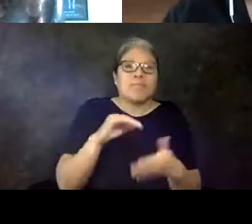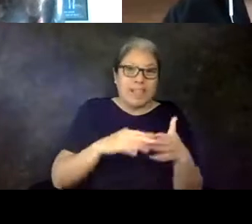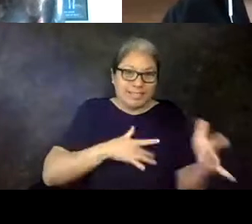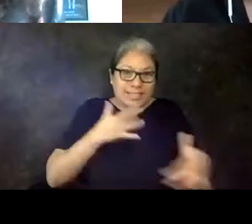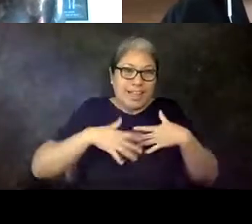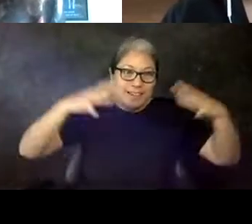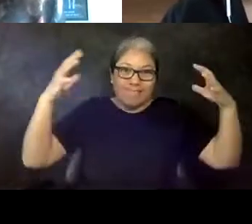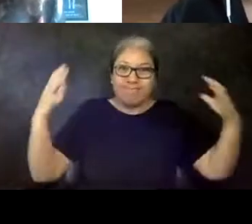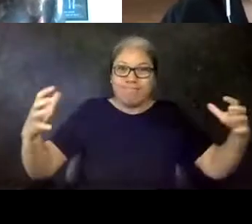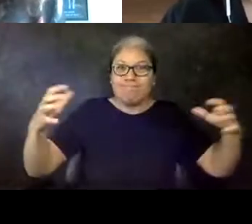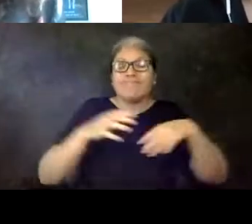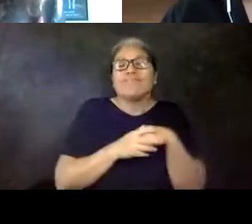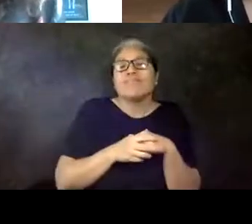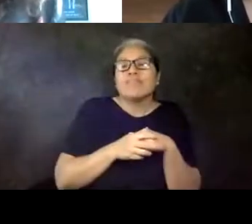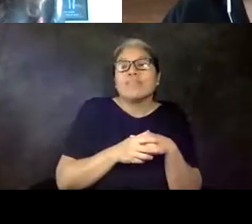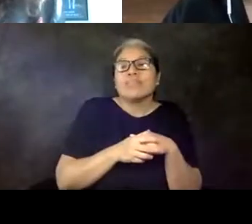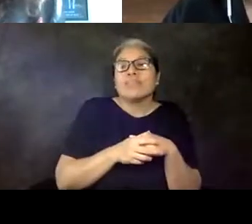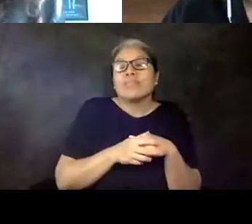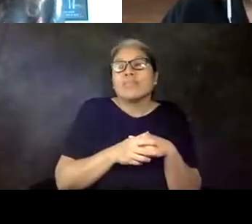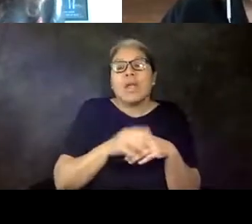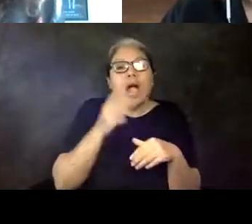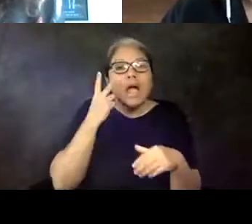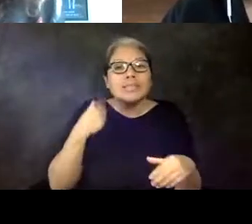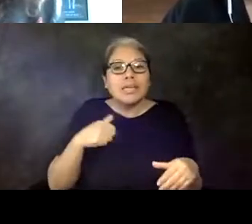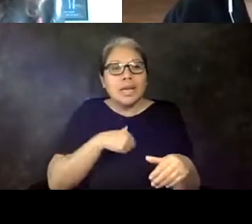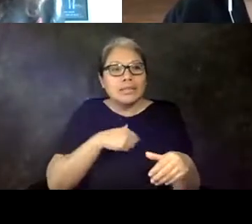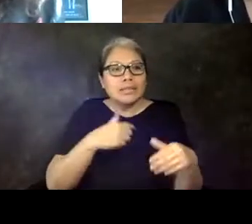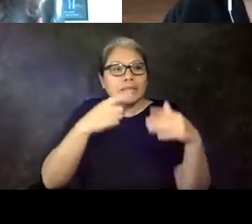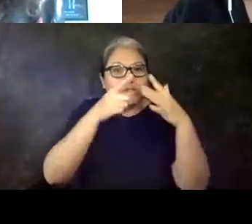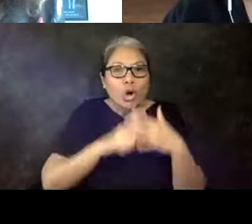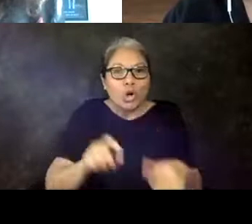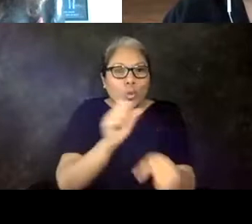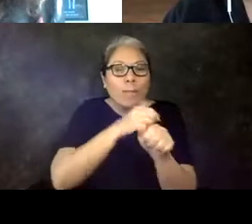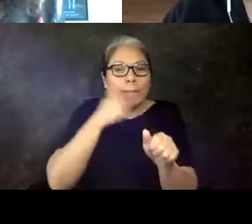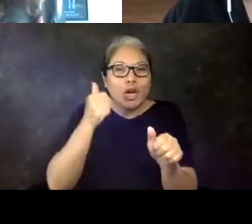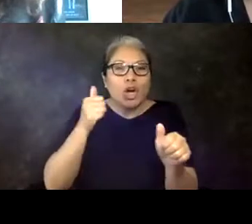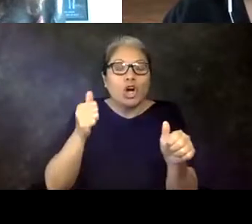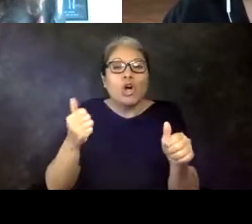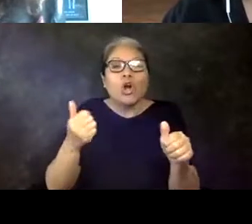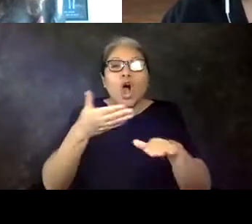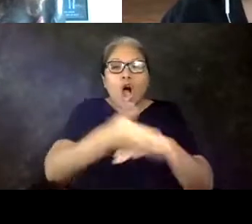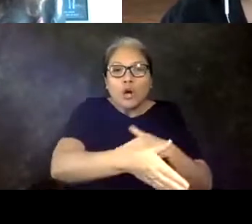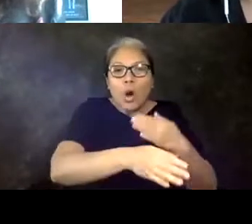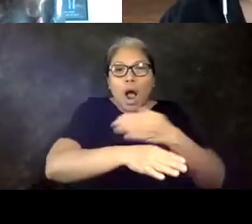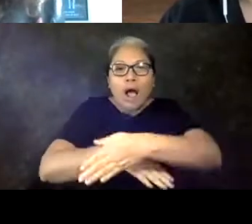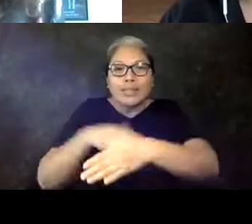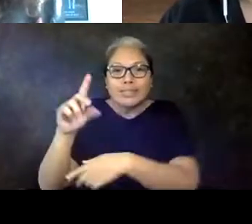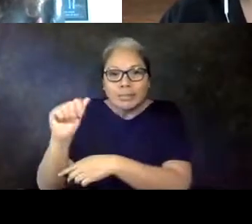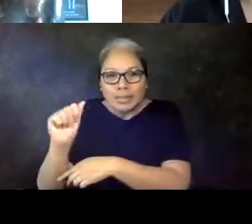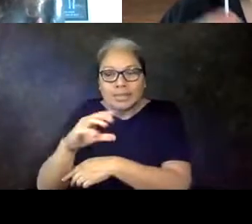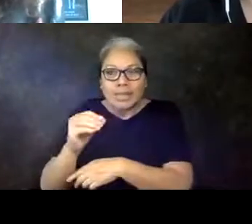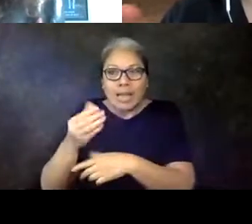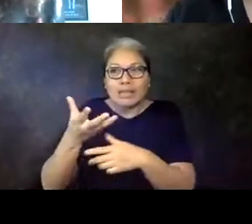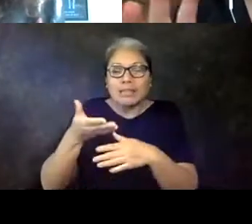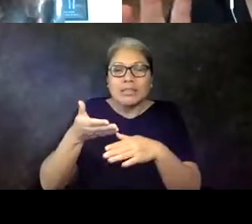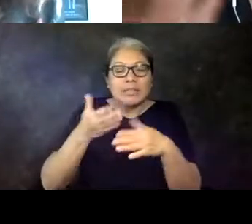us starting to work better across disability and across issues. Although again, we still have room for that, but I see us